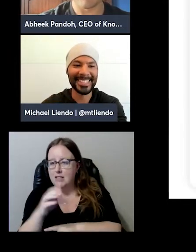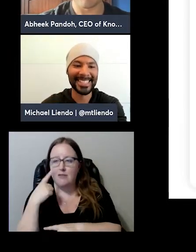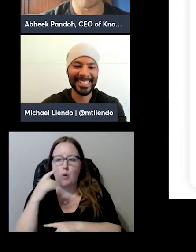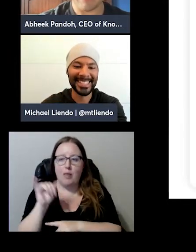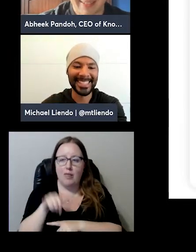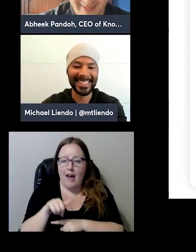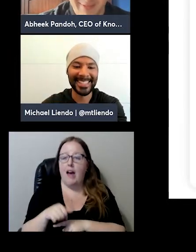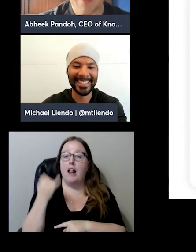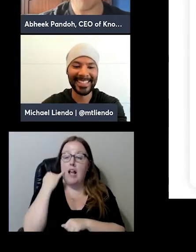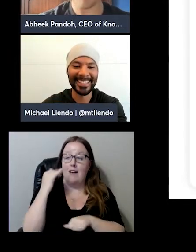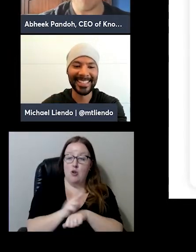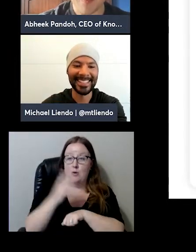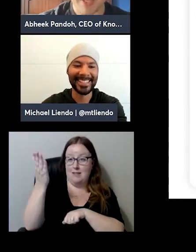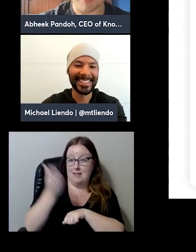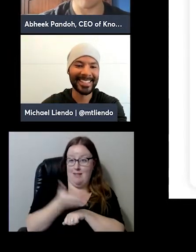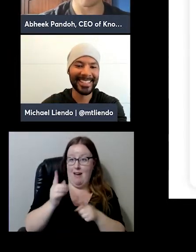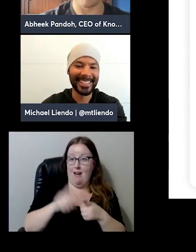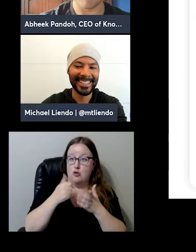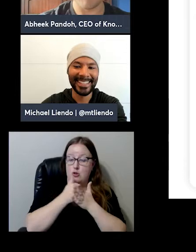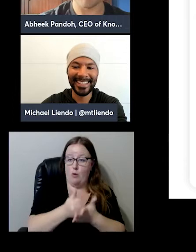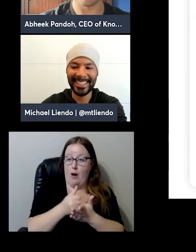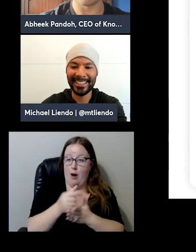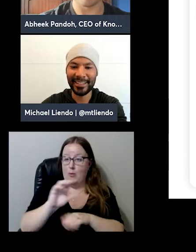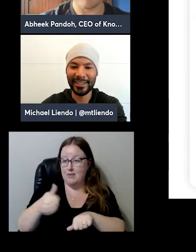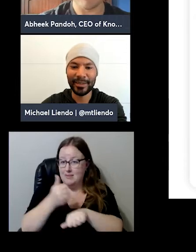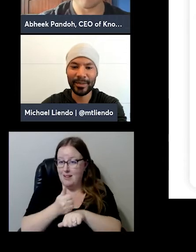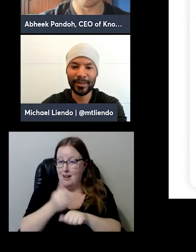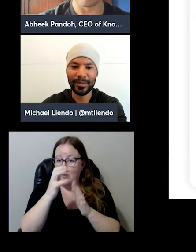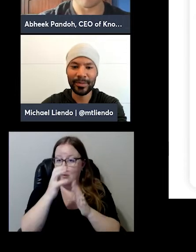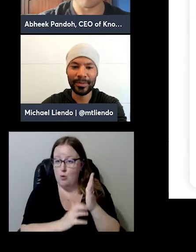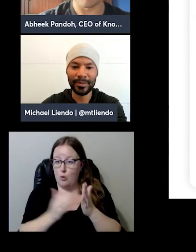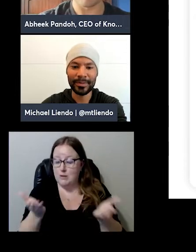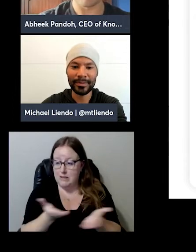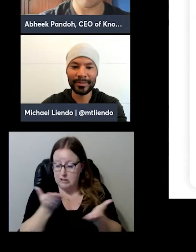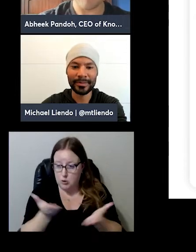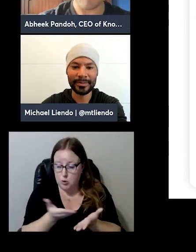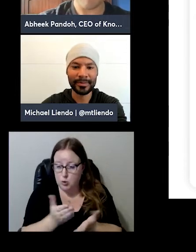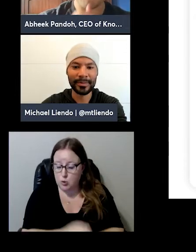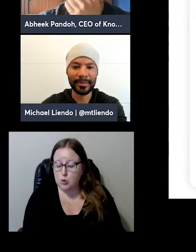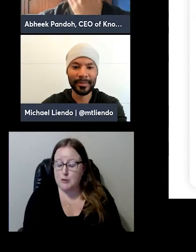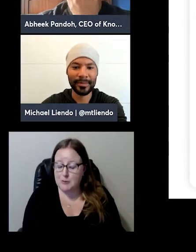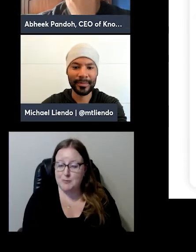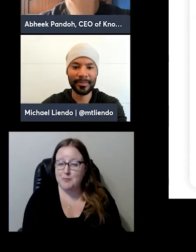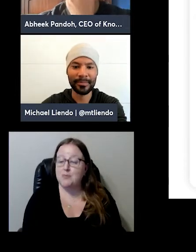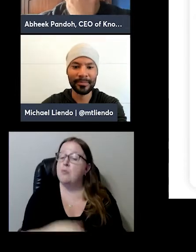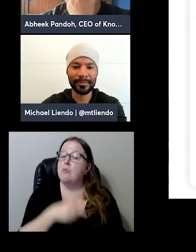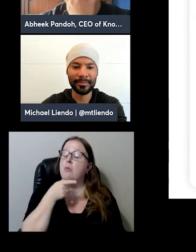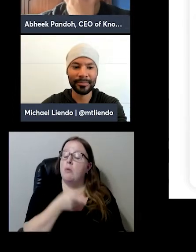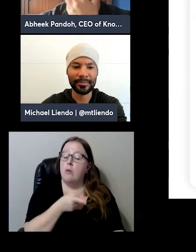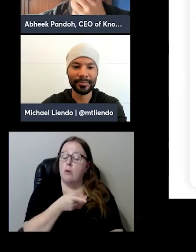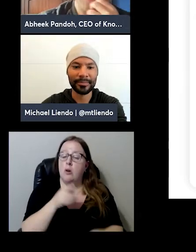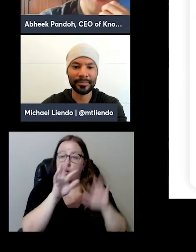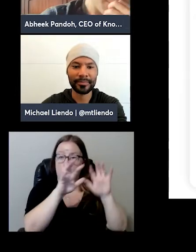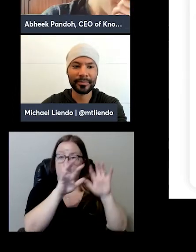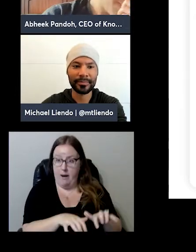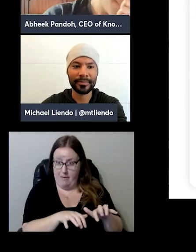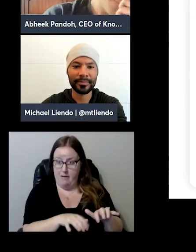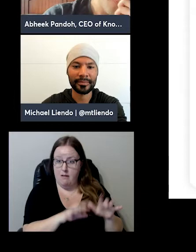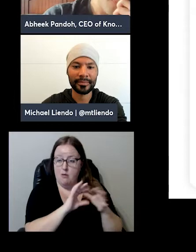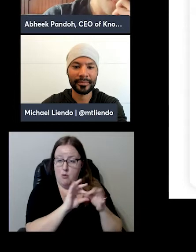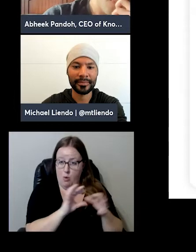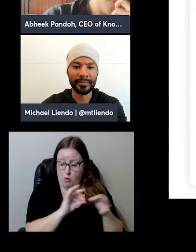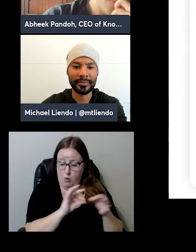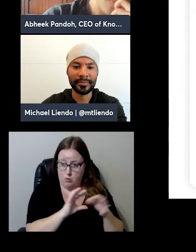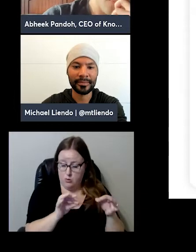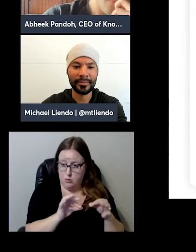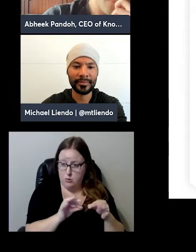commands to help format your notes here. Now, when you're typing these notes, is it